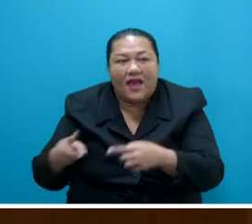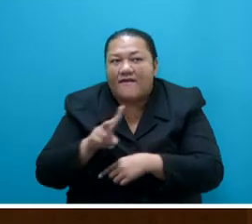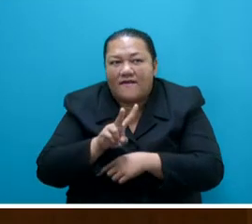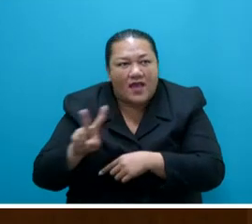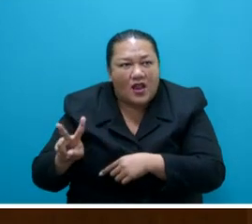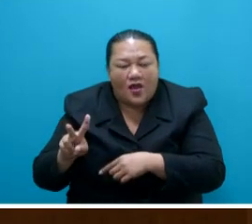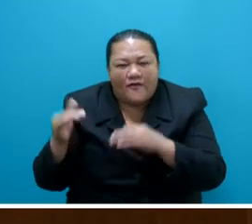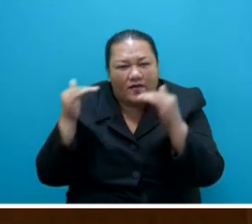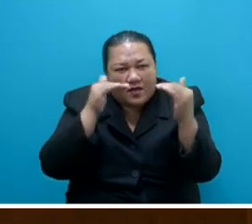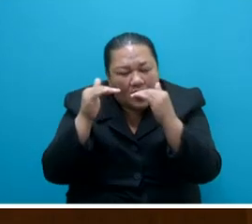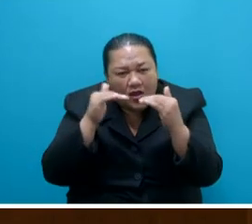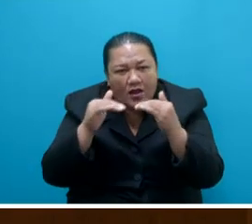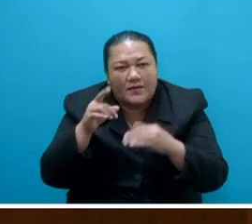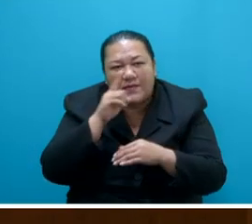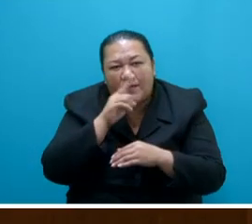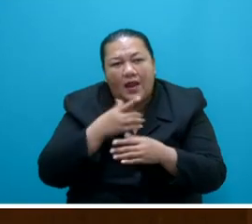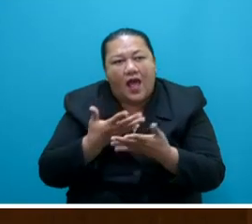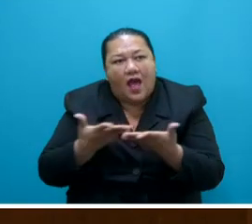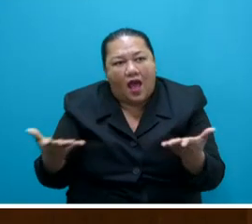He taught me to treat everyone,